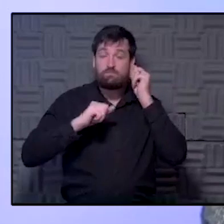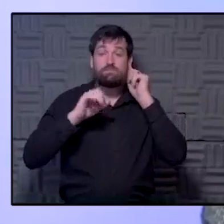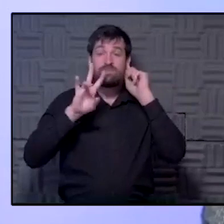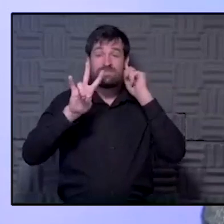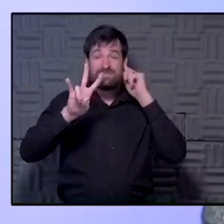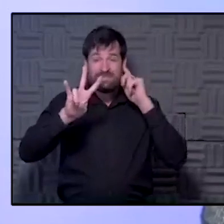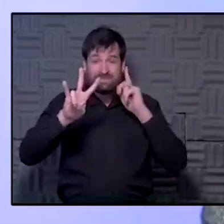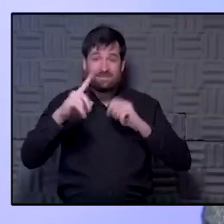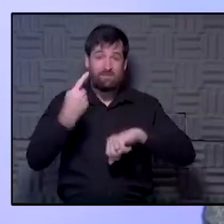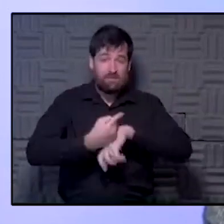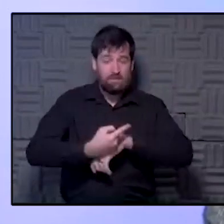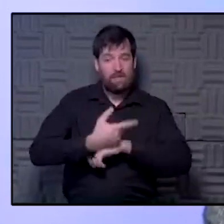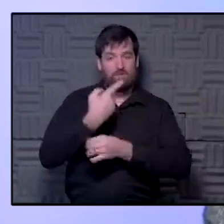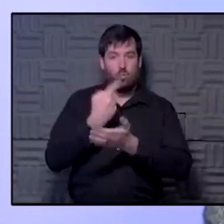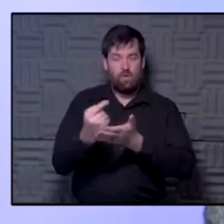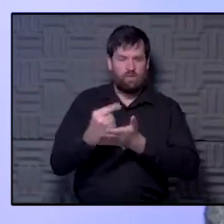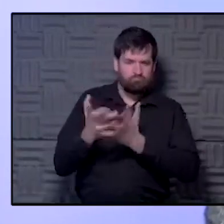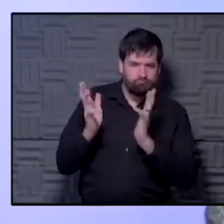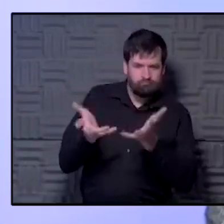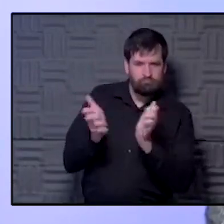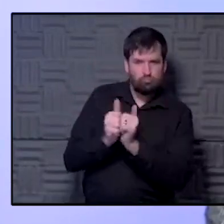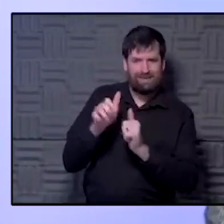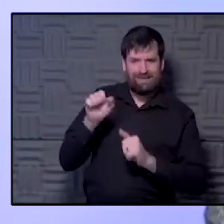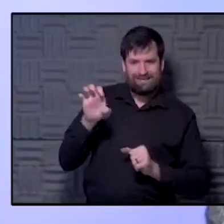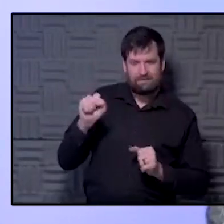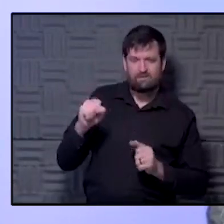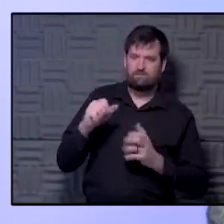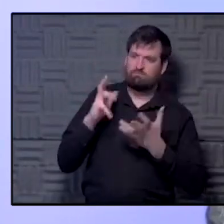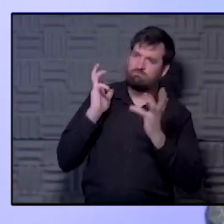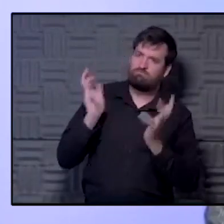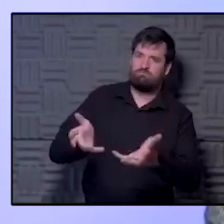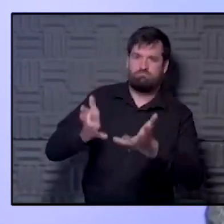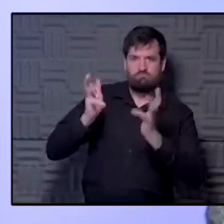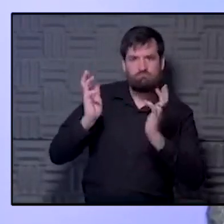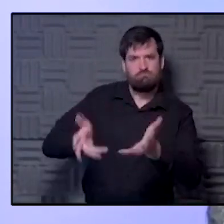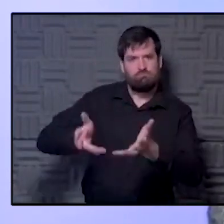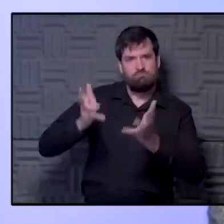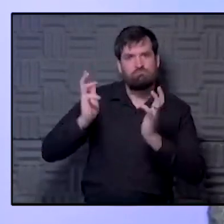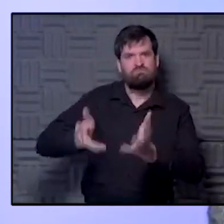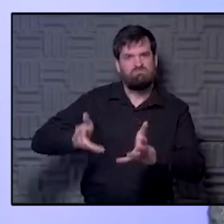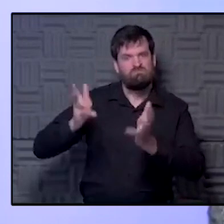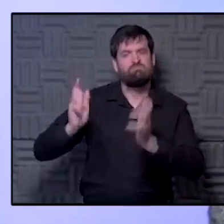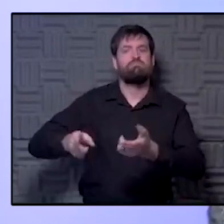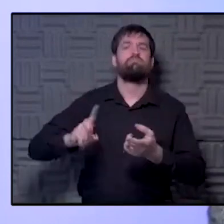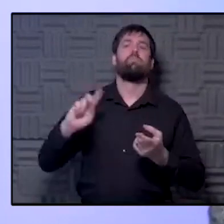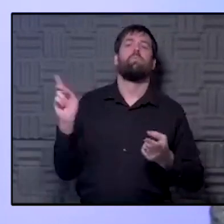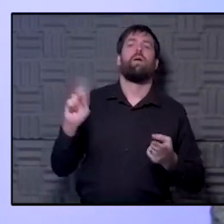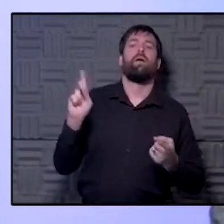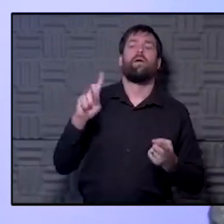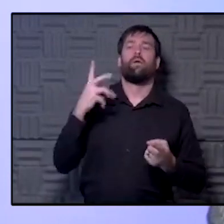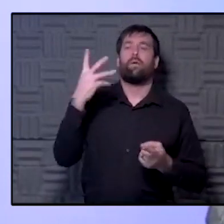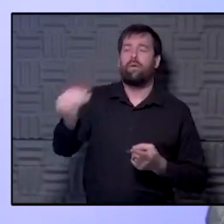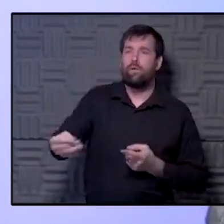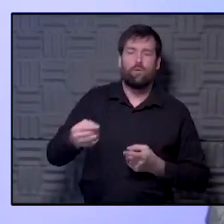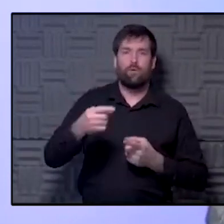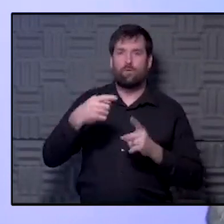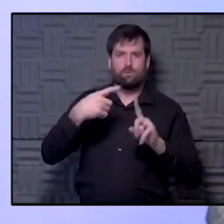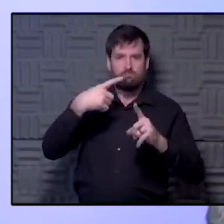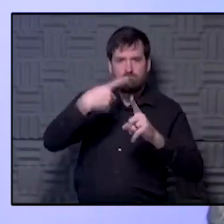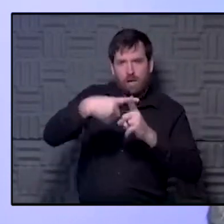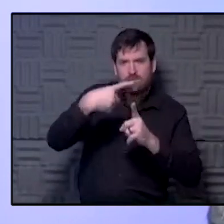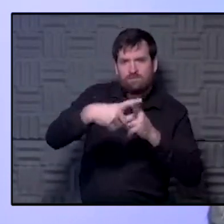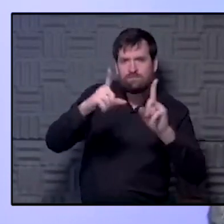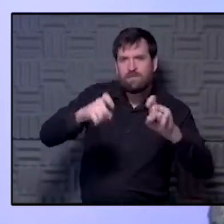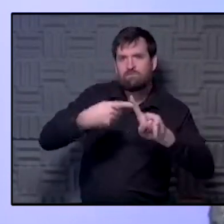to talk to cases, and they sit and talk to cases for hours and hours to figure out where people who've come back with a positive test